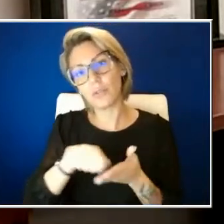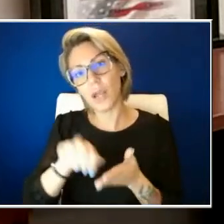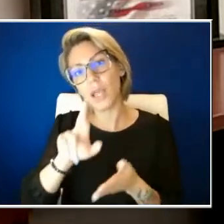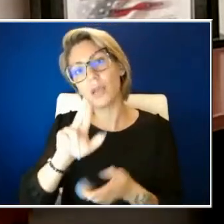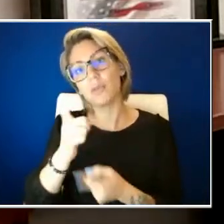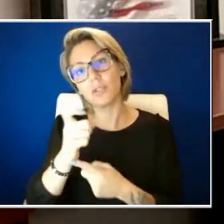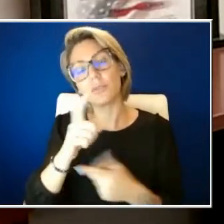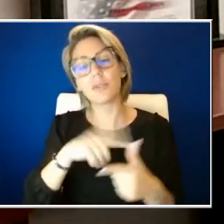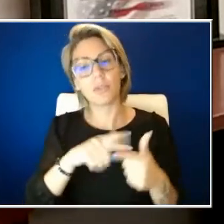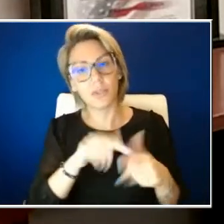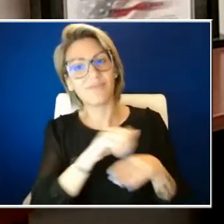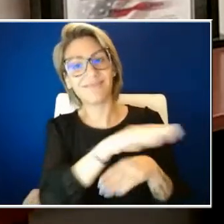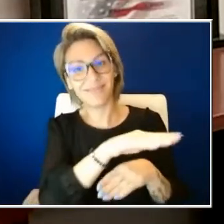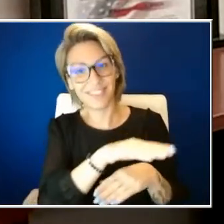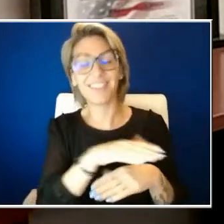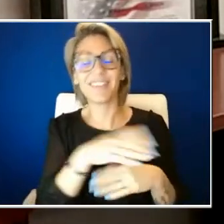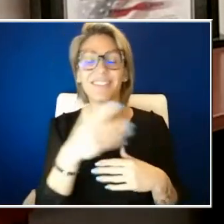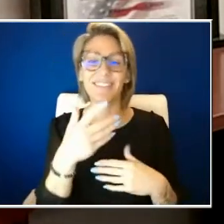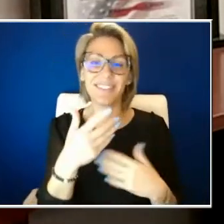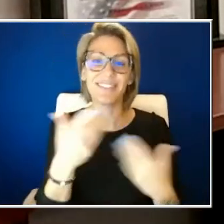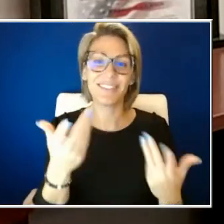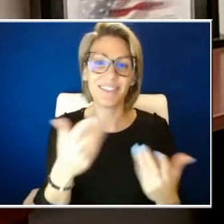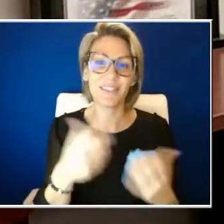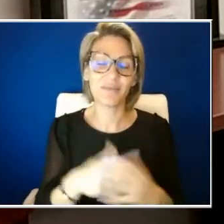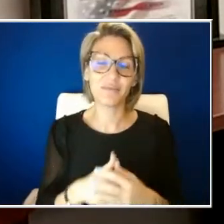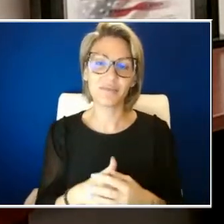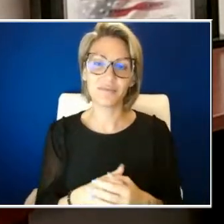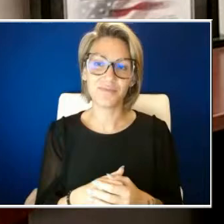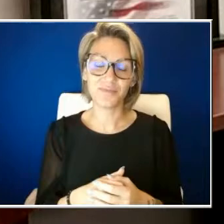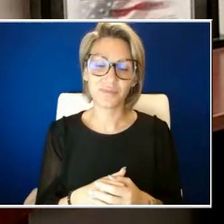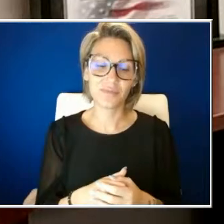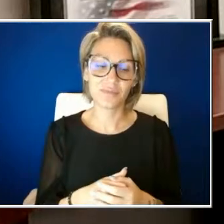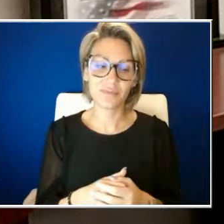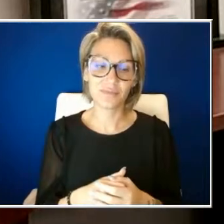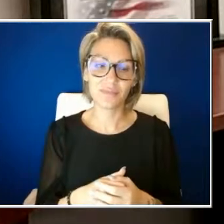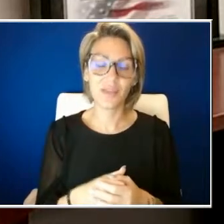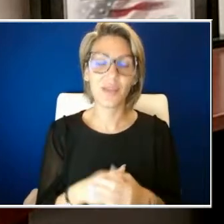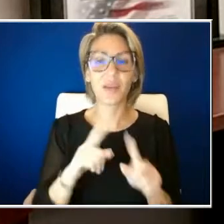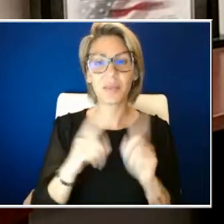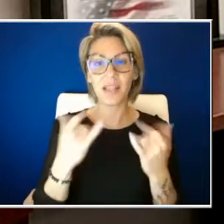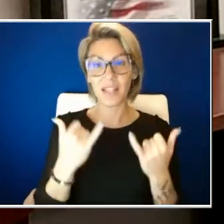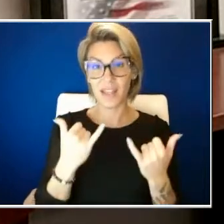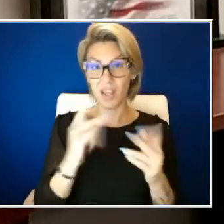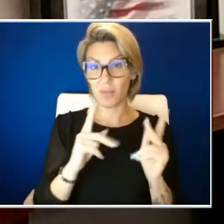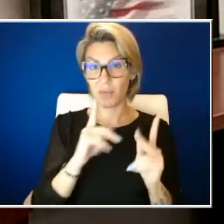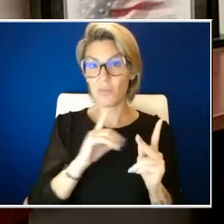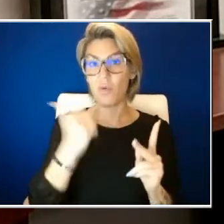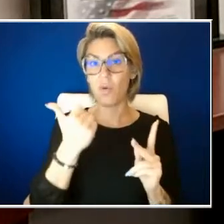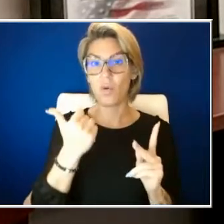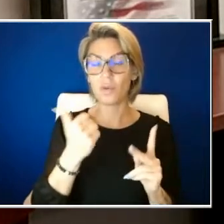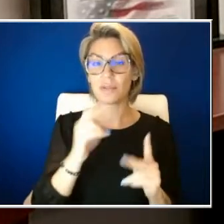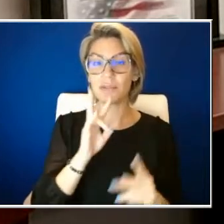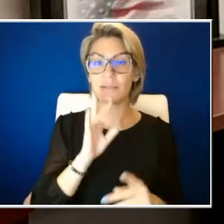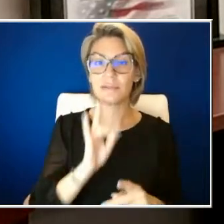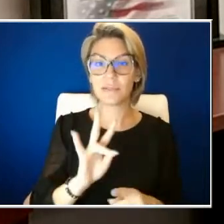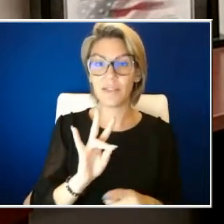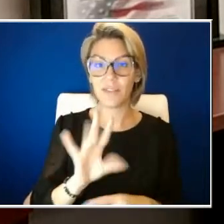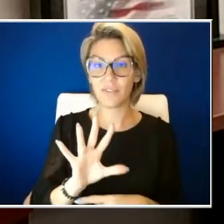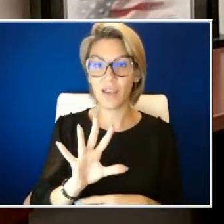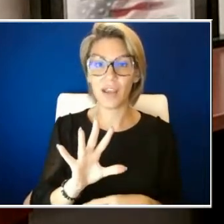pharmacy to get the vaccine. But now, for people over 75, I have a little more leverage, and I